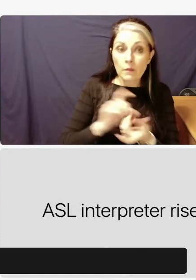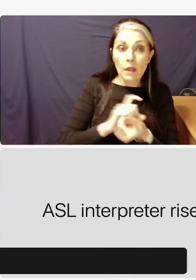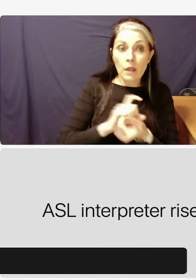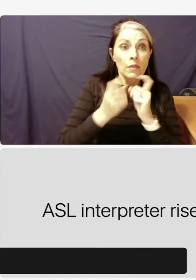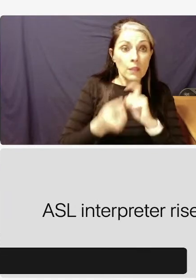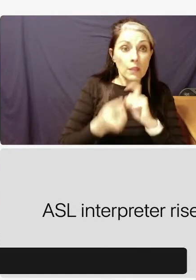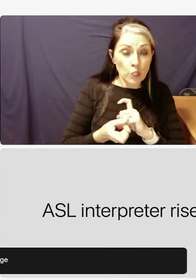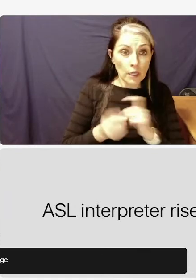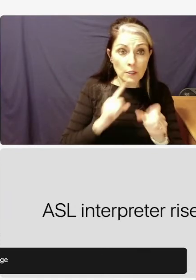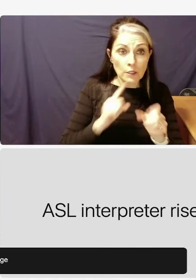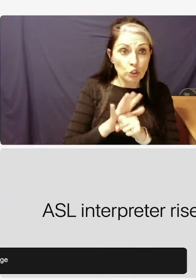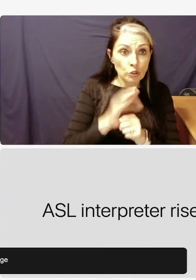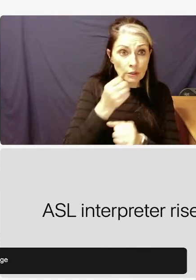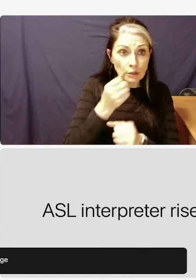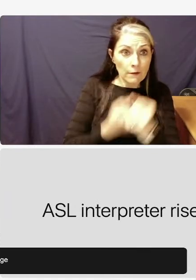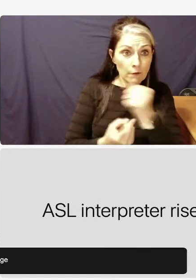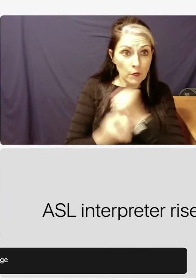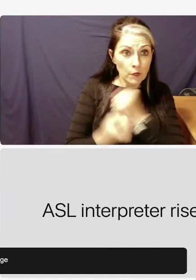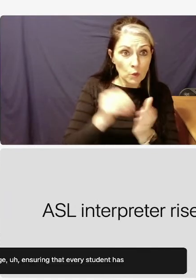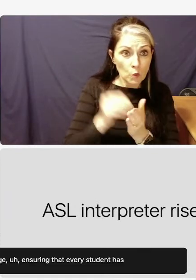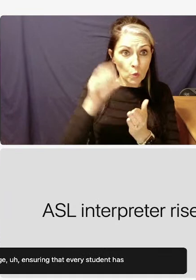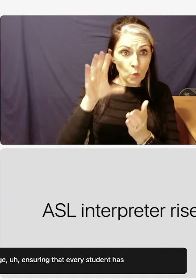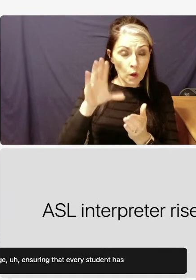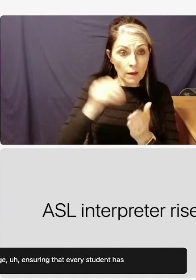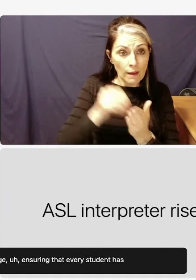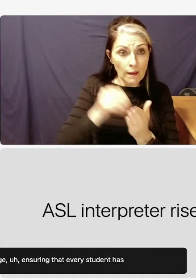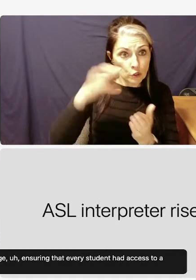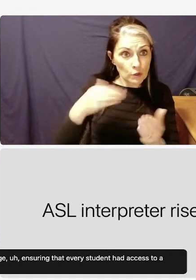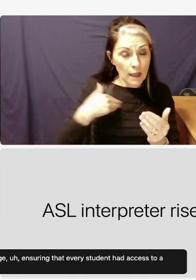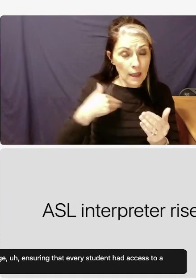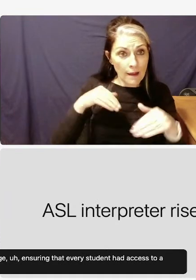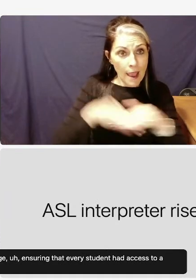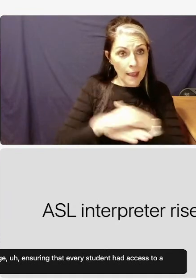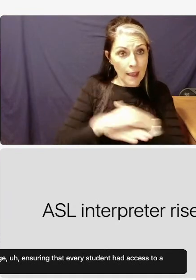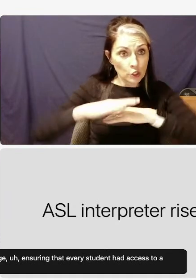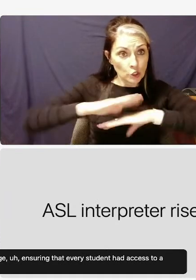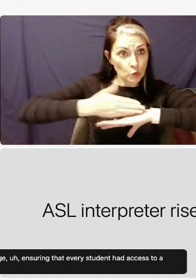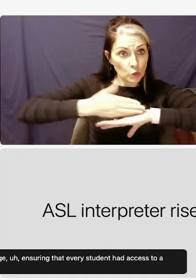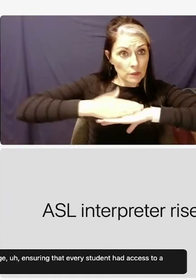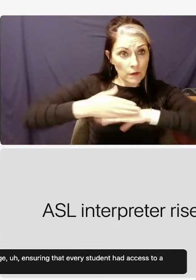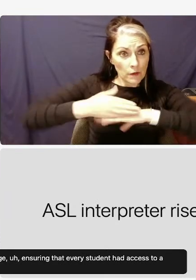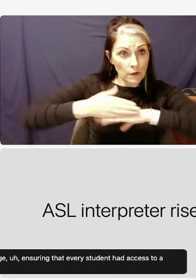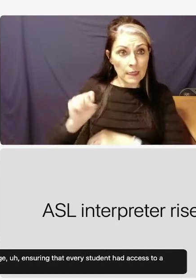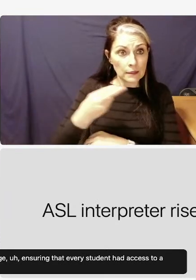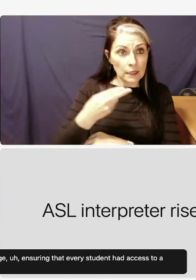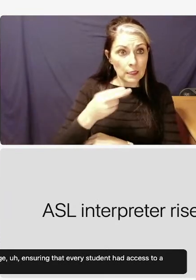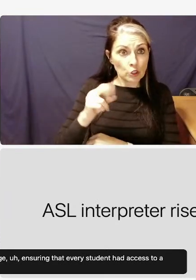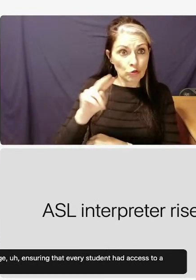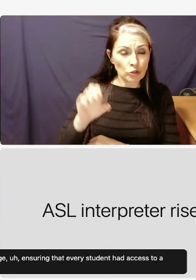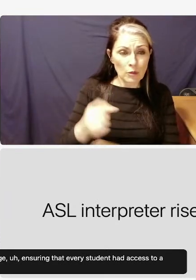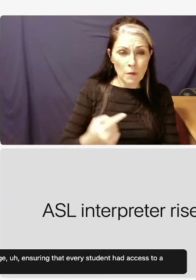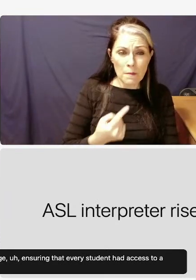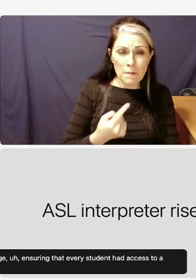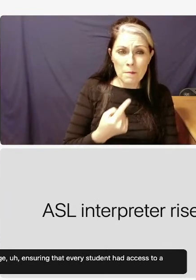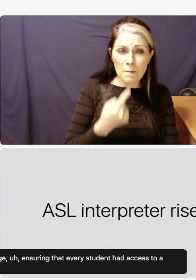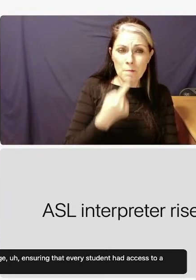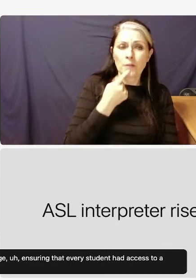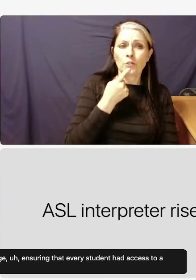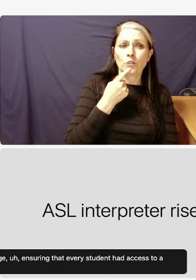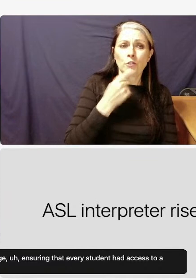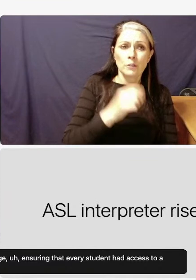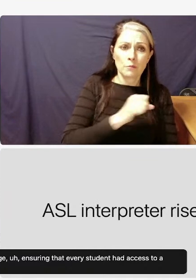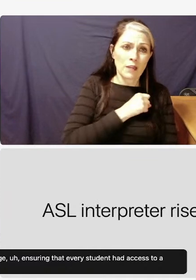uh ensuring that every student had access to a device uh shane uh you're gonna be missed uh by your